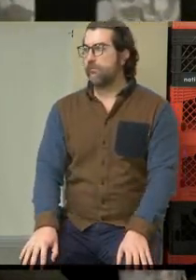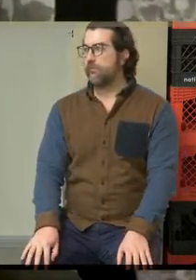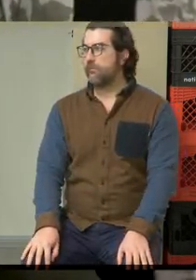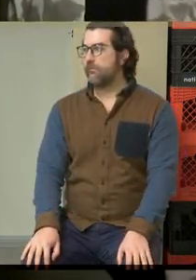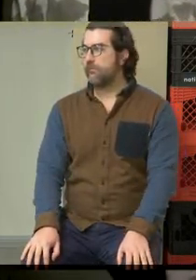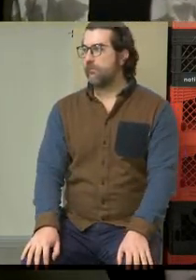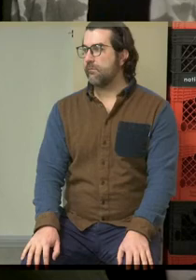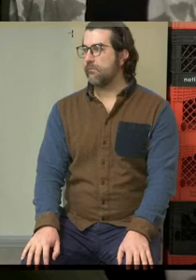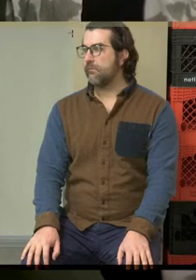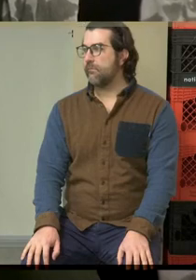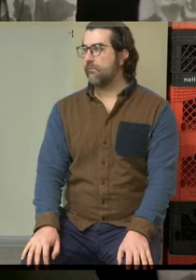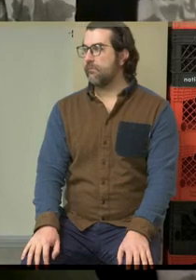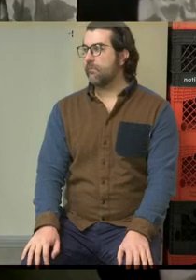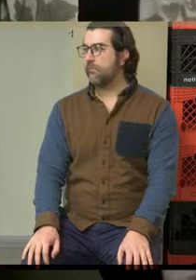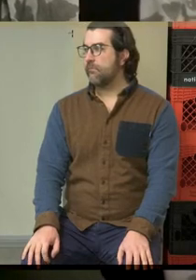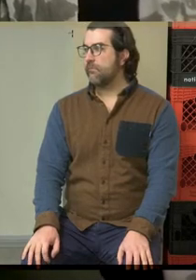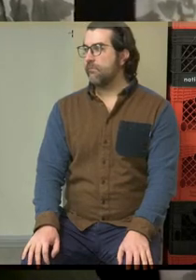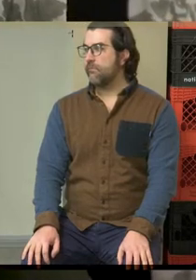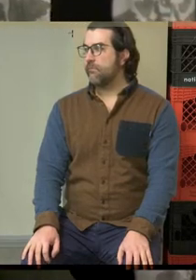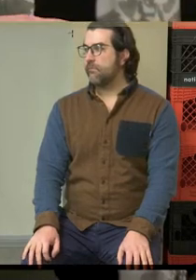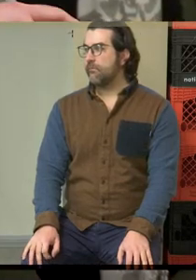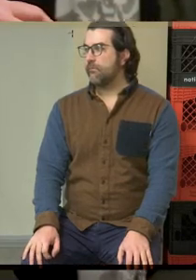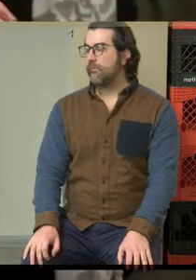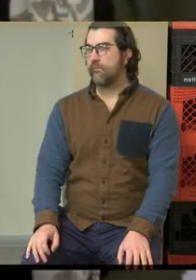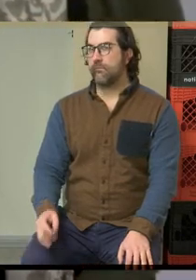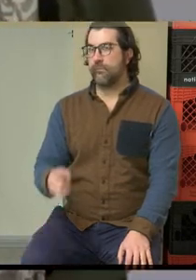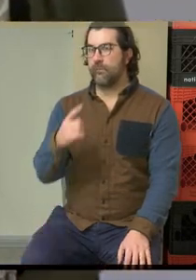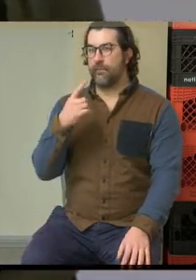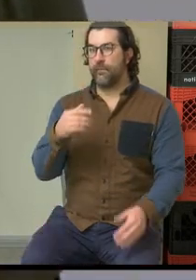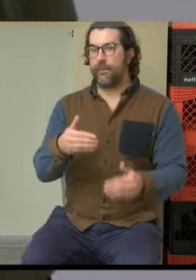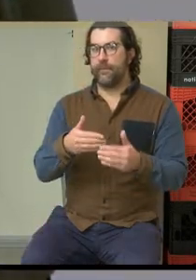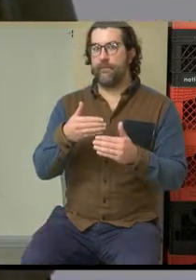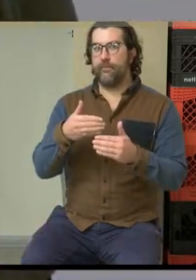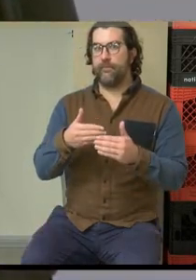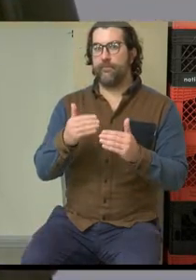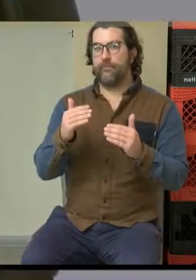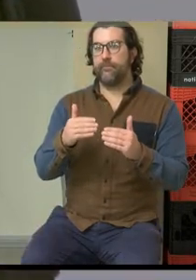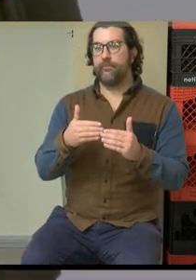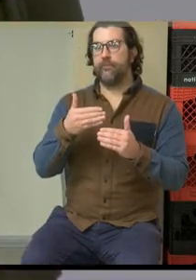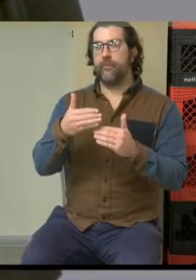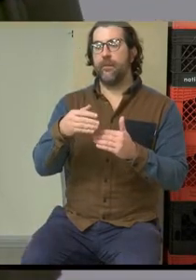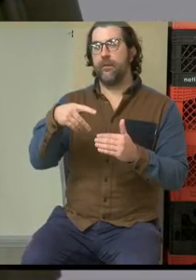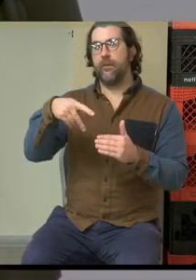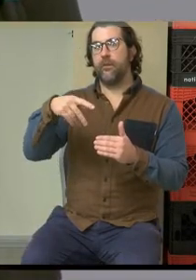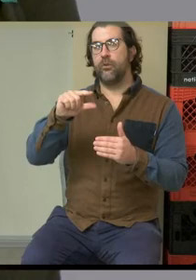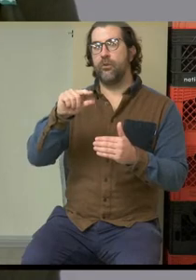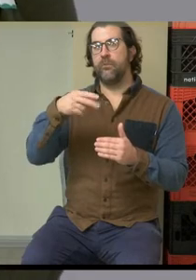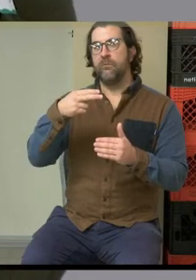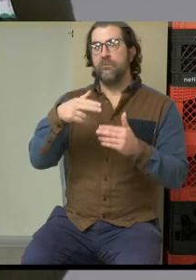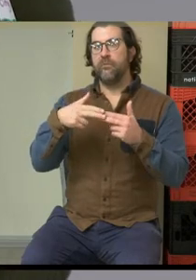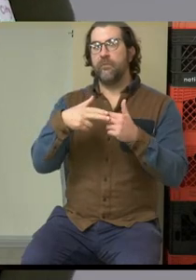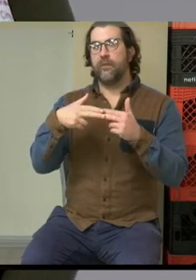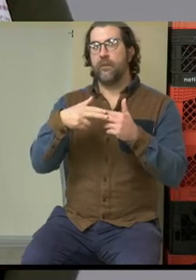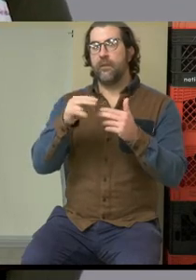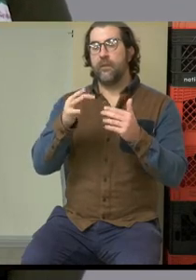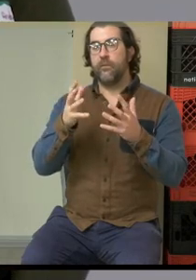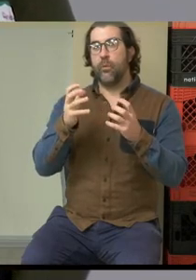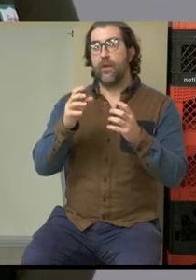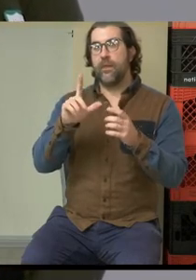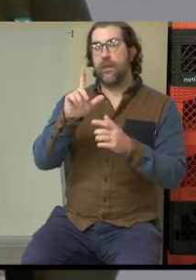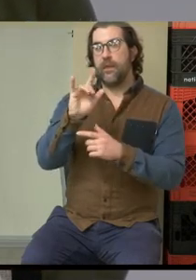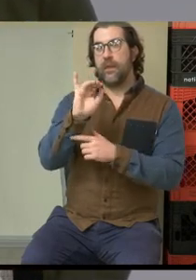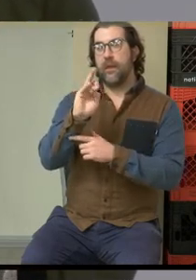All right. Again, Laura, do you mind just advancing to the Engage PGH slide for anybody in the room who wants that